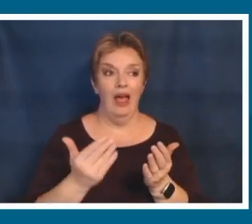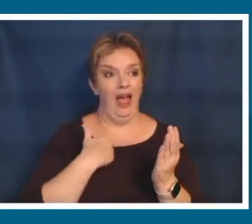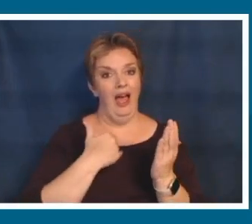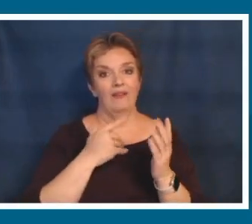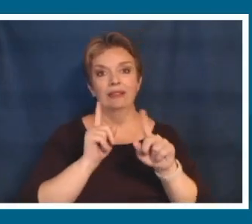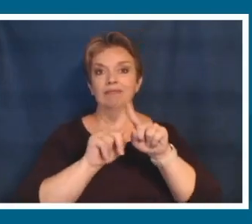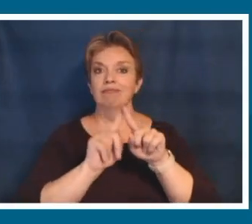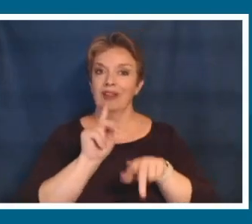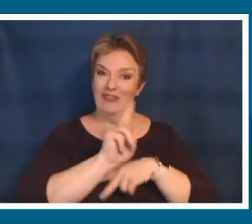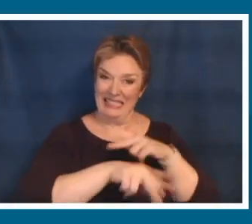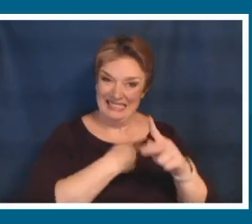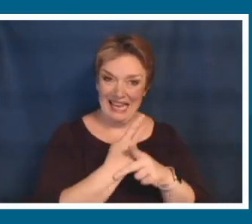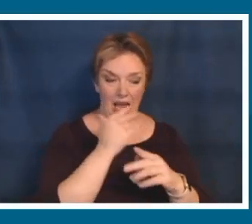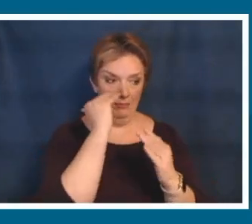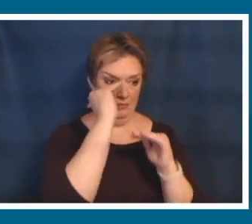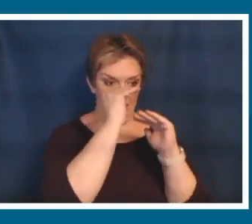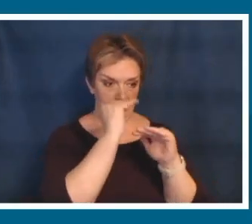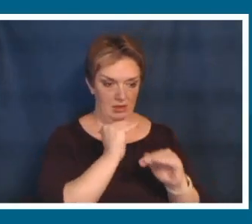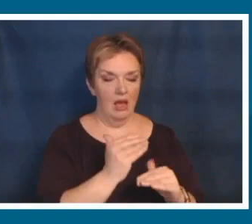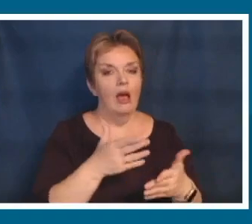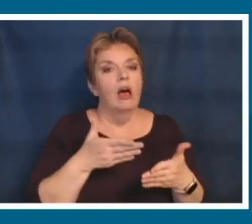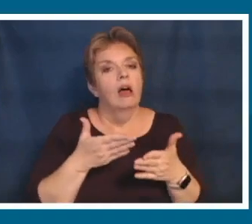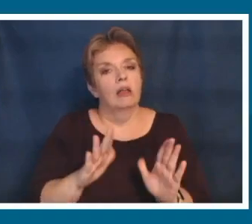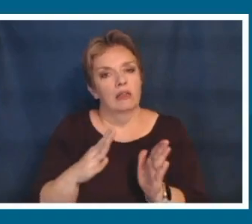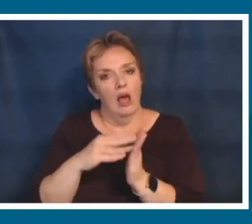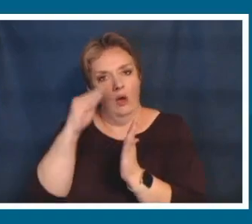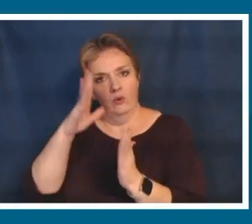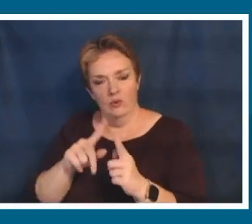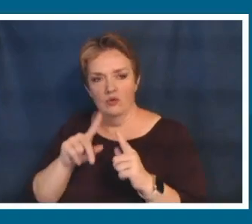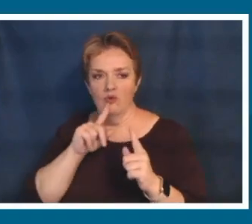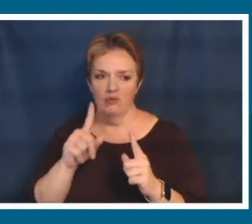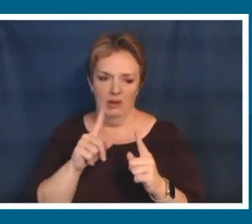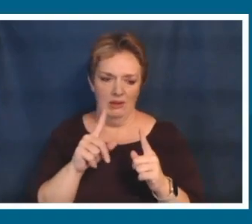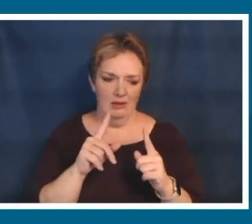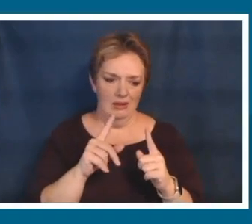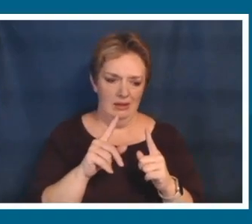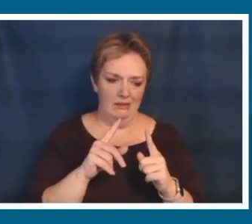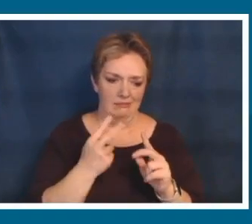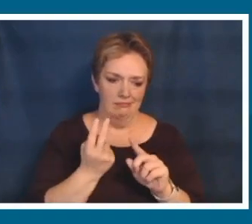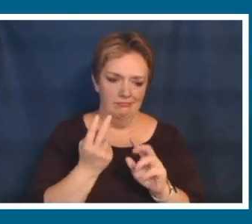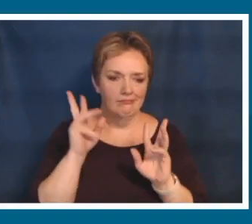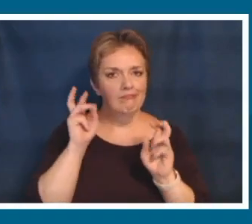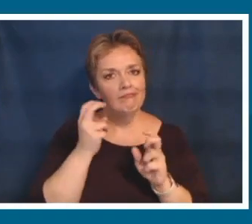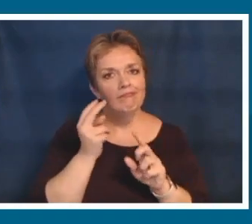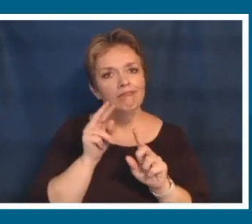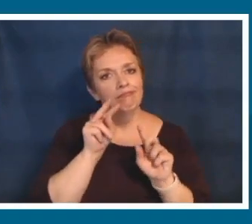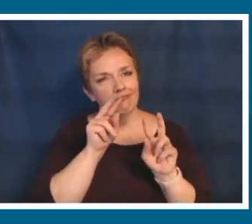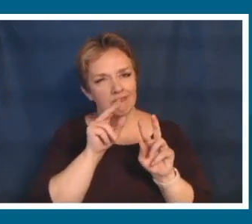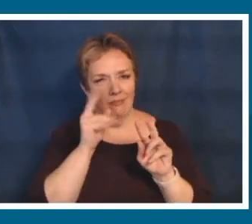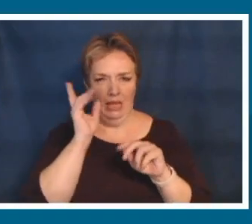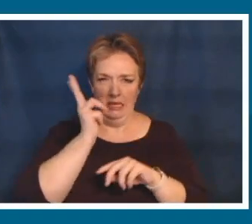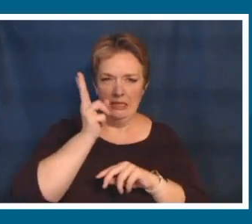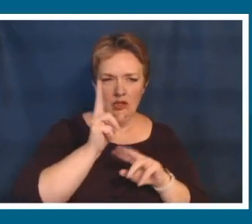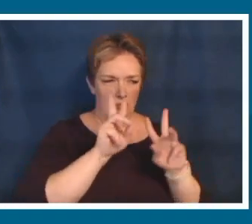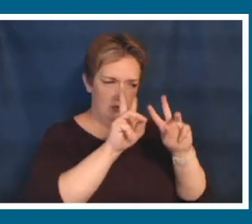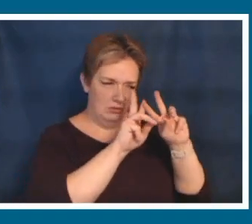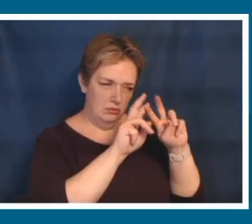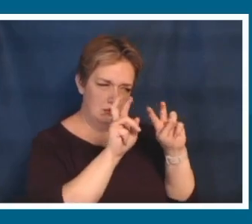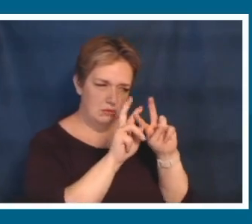explore the past in a really tangible, authentic way. So it's not just this story that's being told, but here